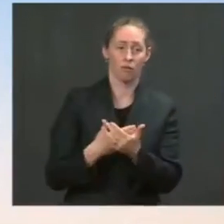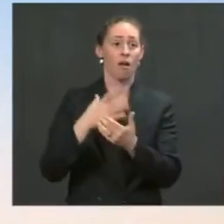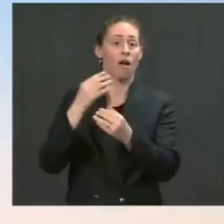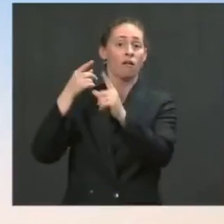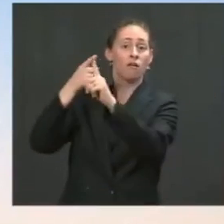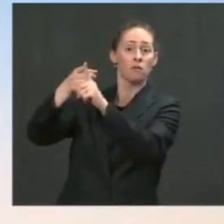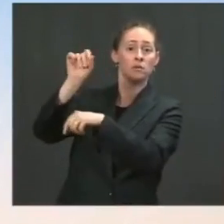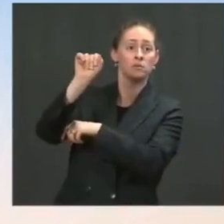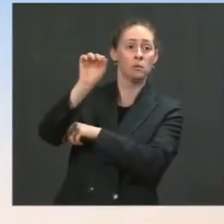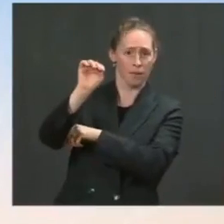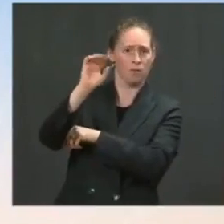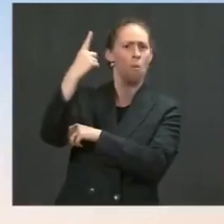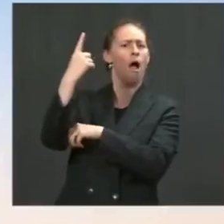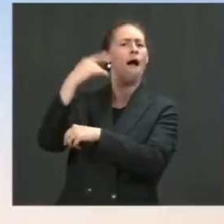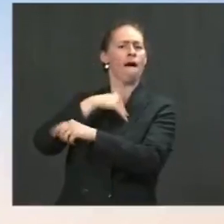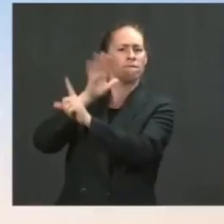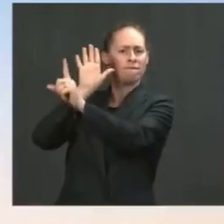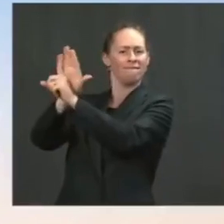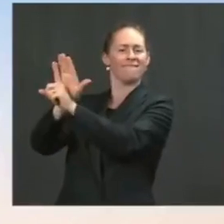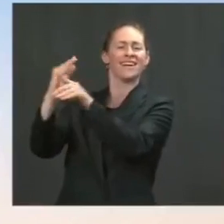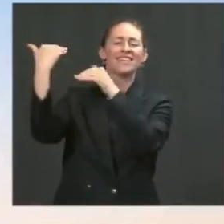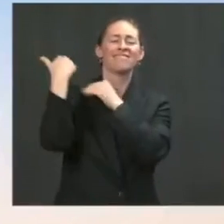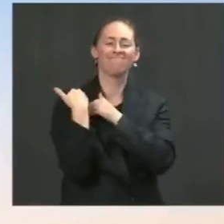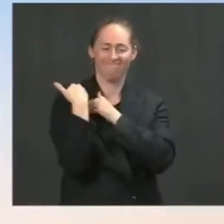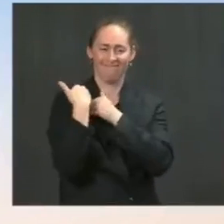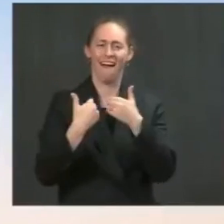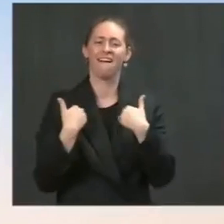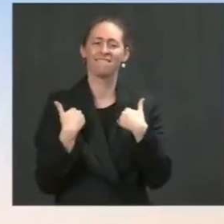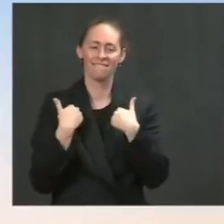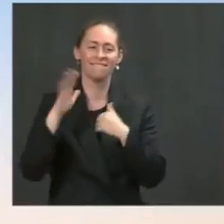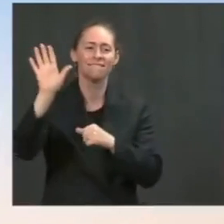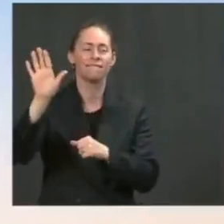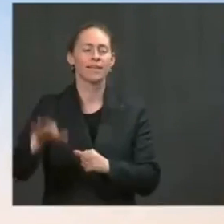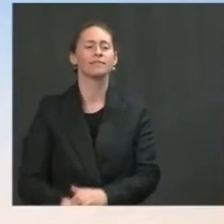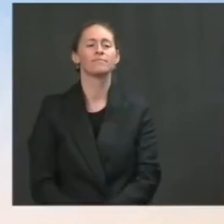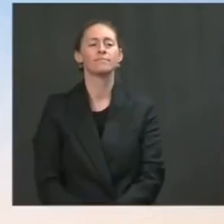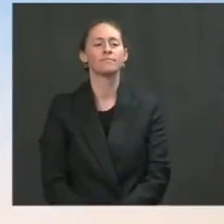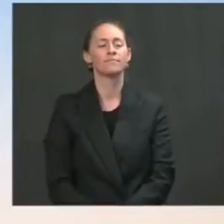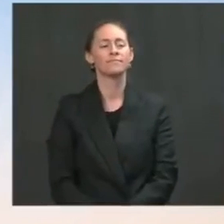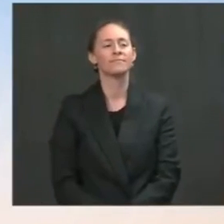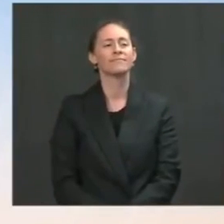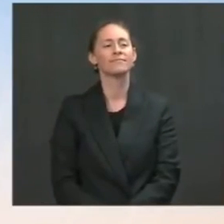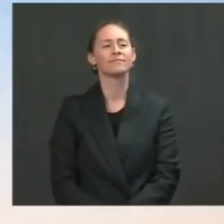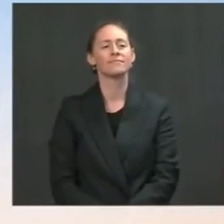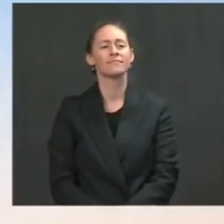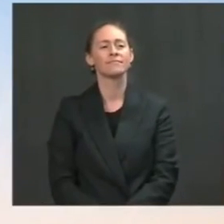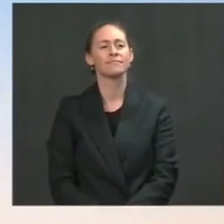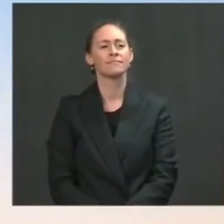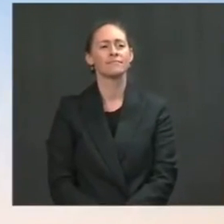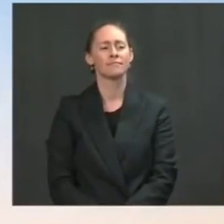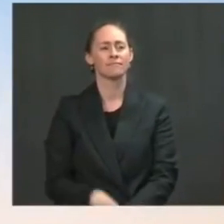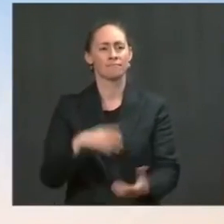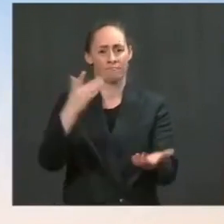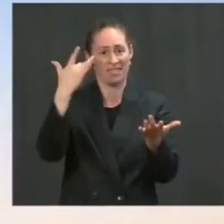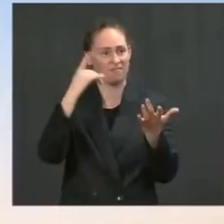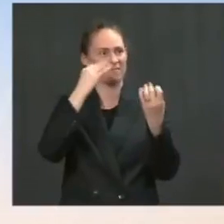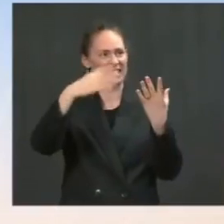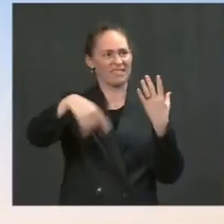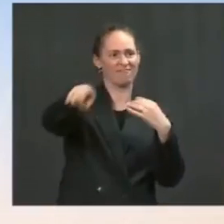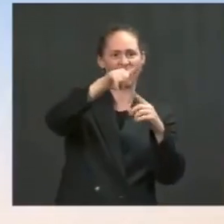know, it is also there are also areas where a lot of people get news and information. Sometimes those are accurate